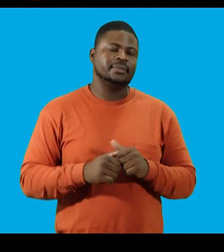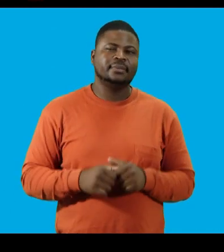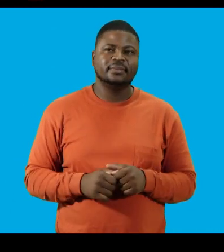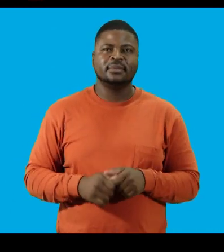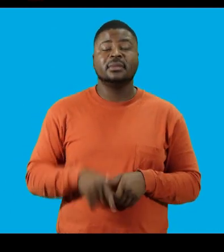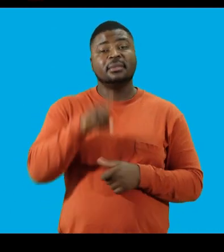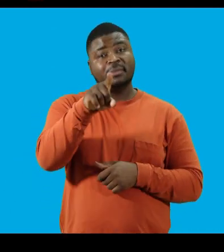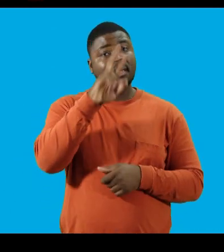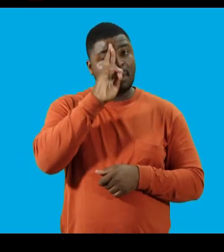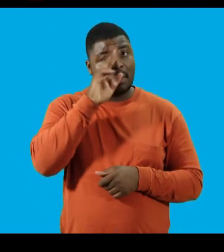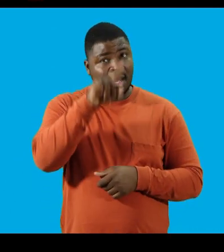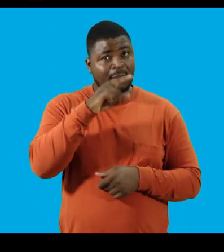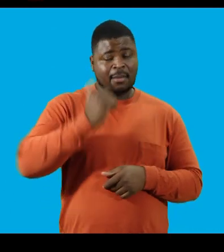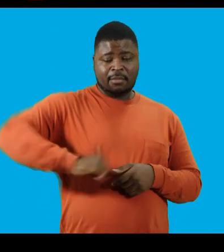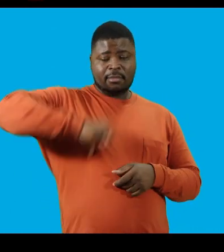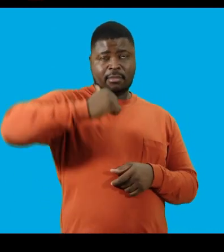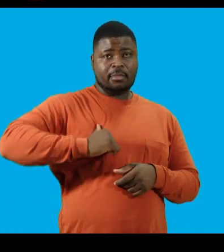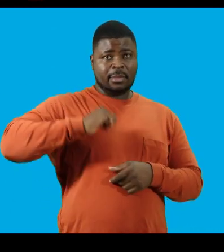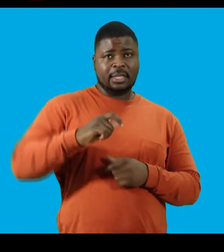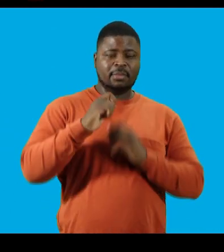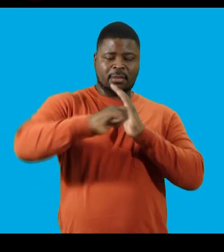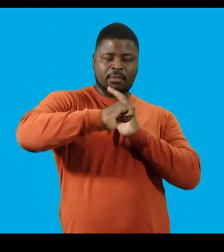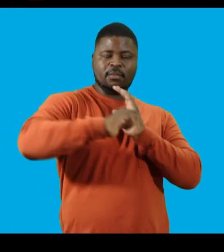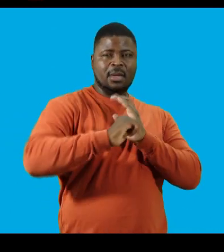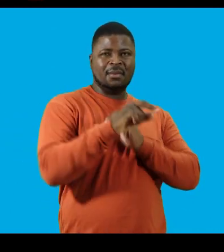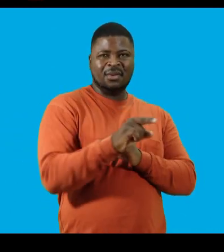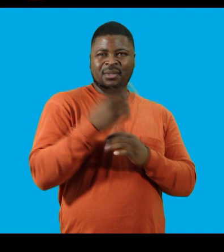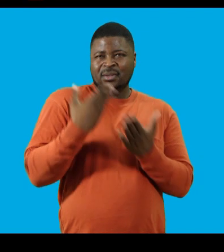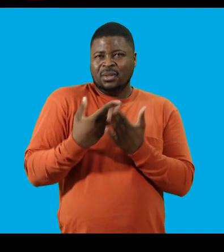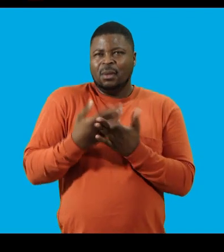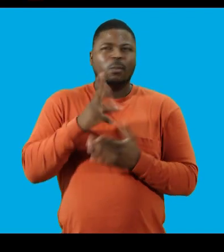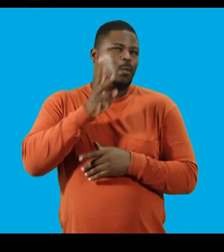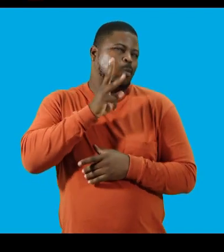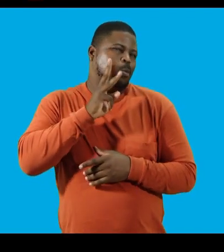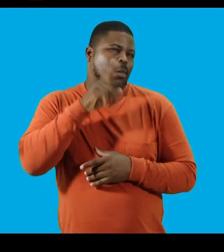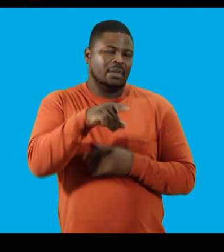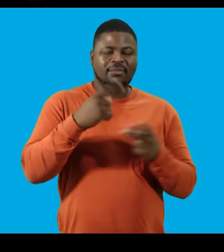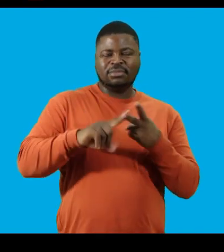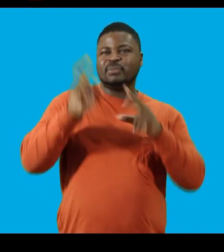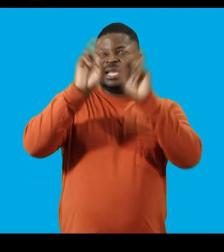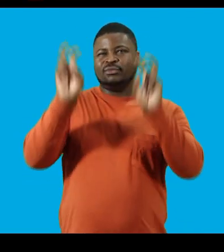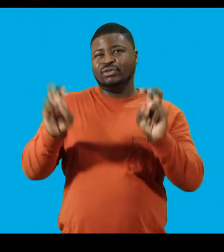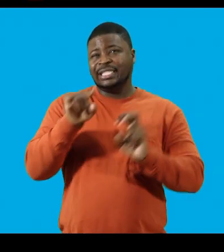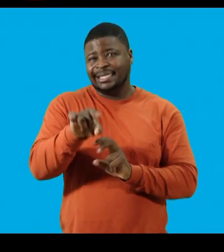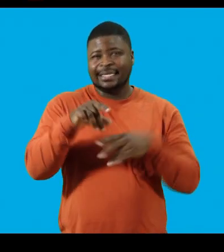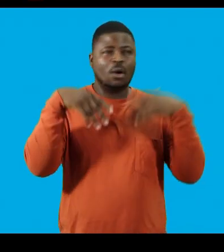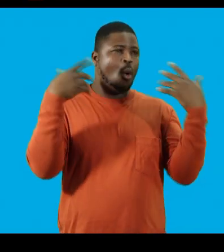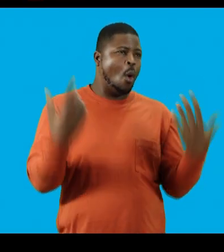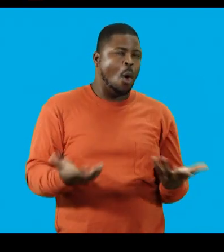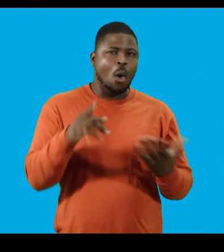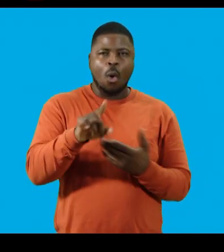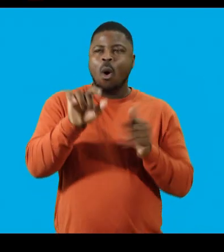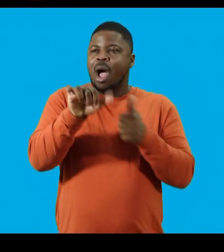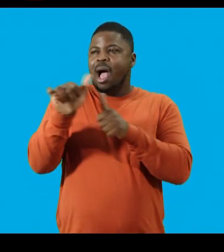well. Remember, municipal tariffs can be either water or electricity